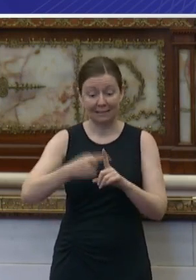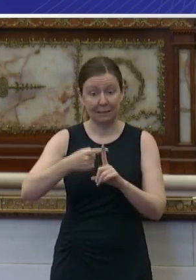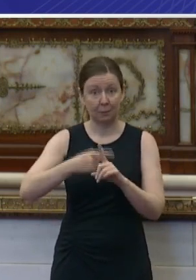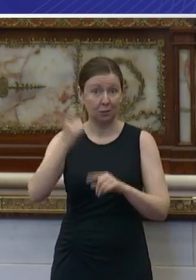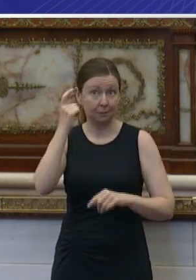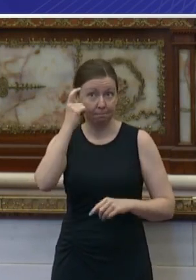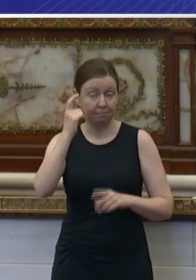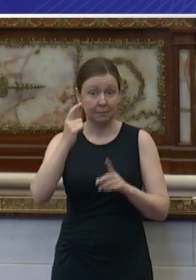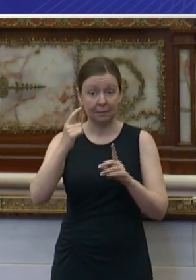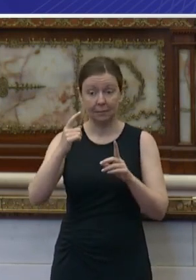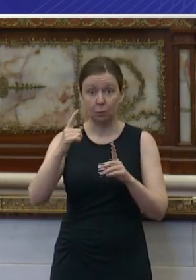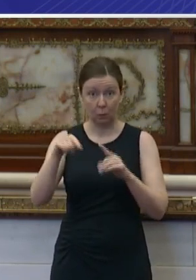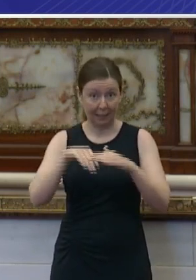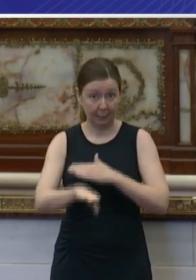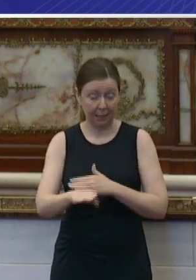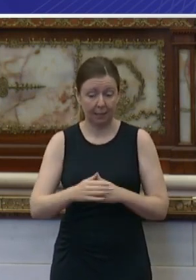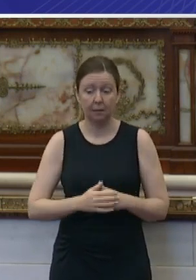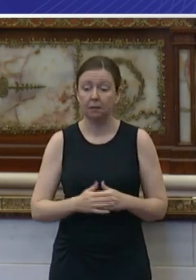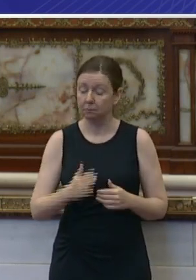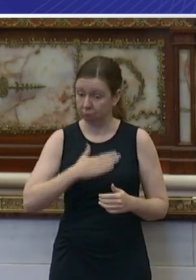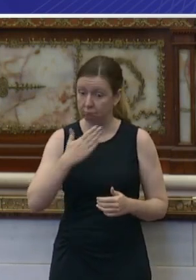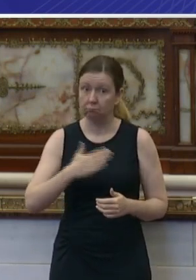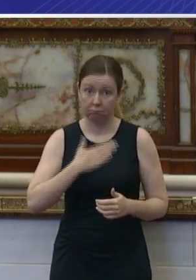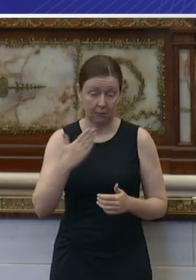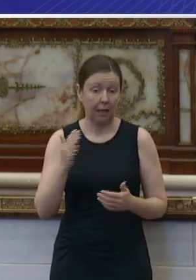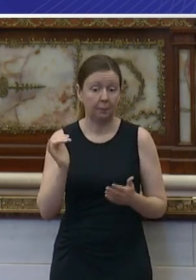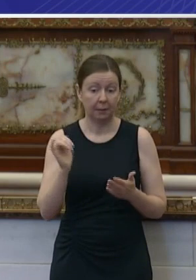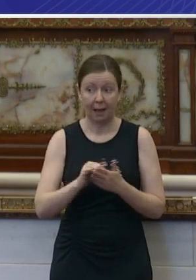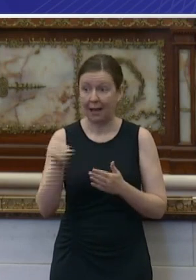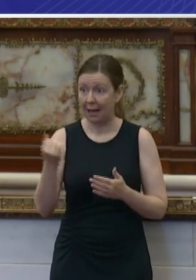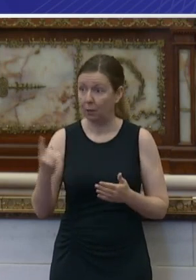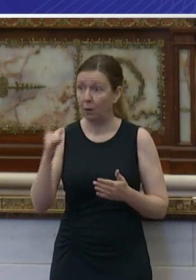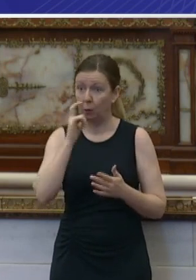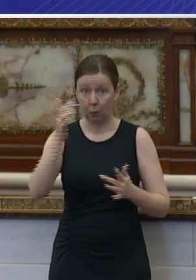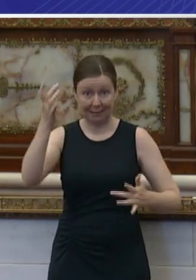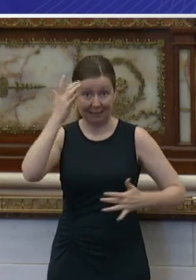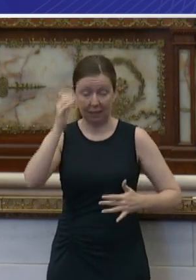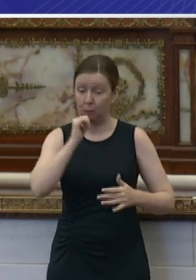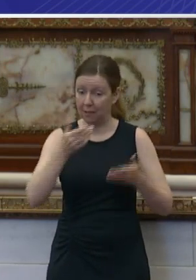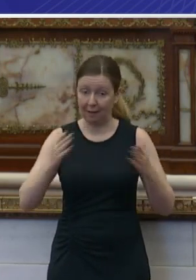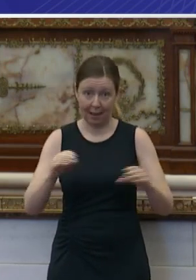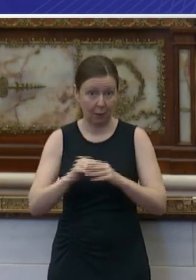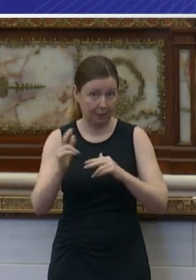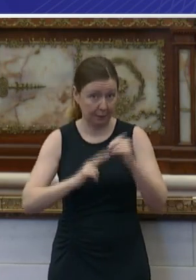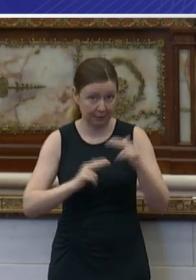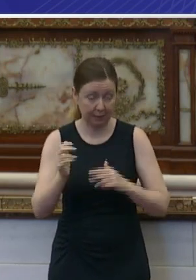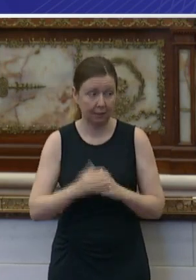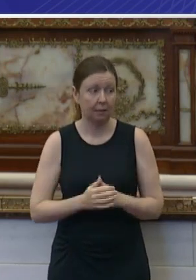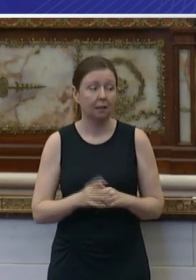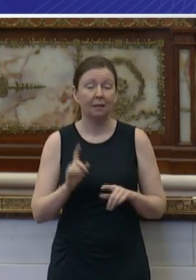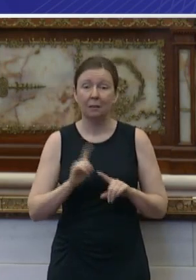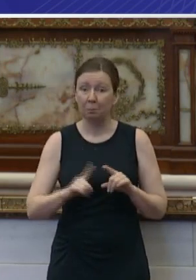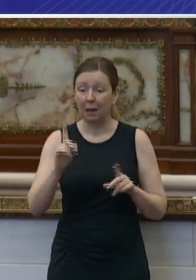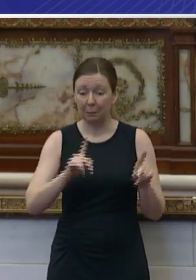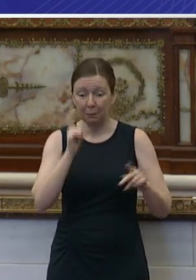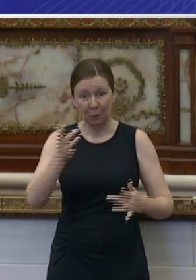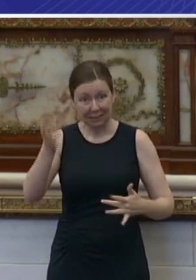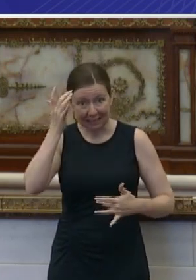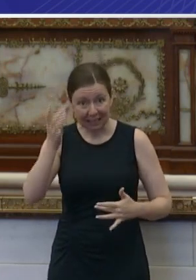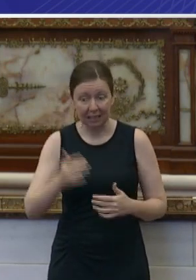taken when we came in, so glad, anybody that was sick wasn't allowed in the building. But those who got sick